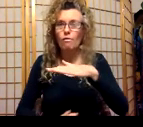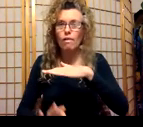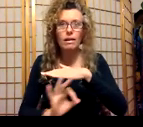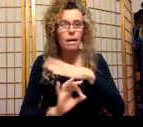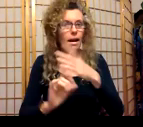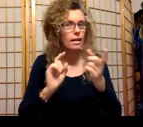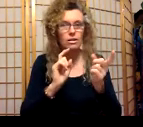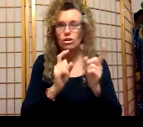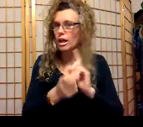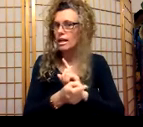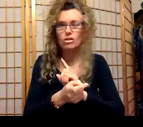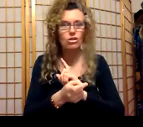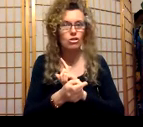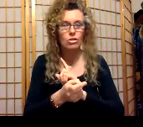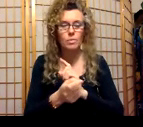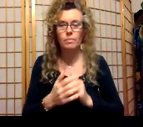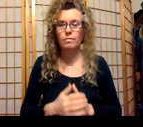change.